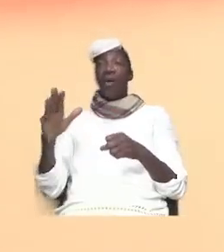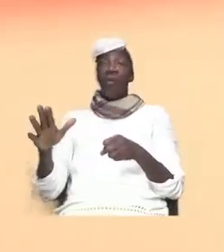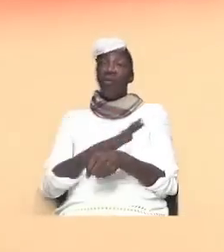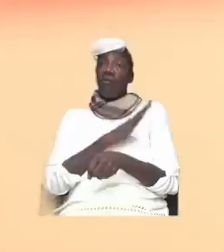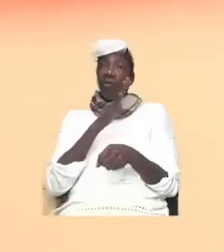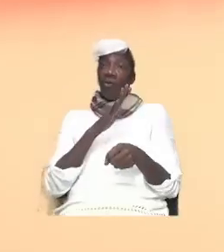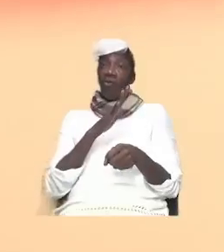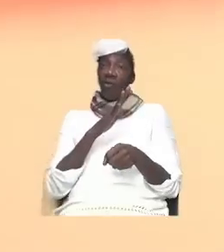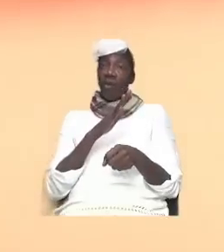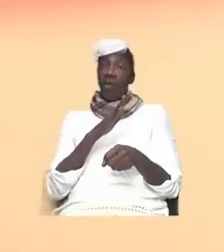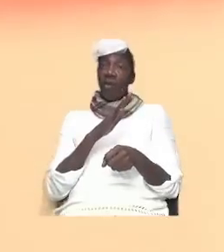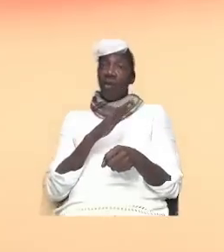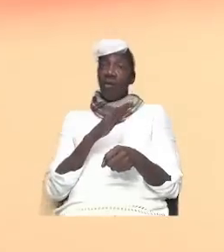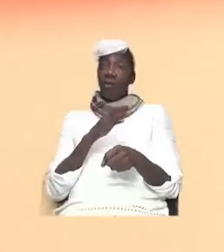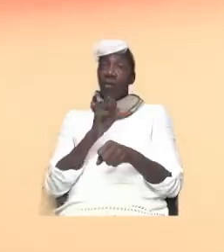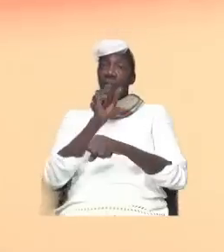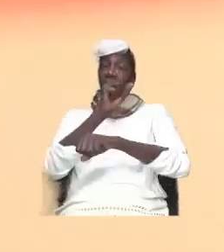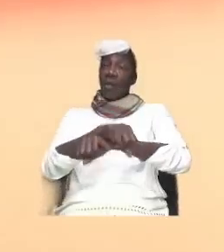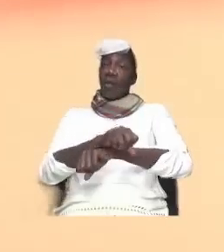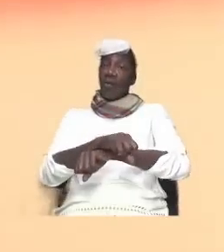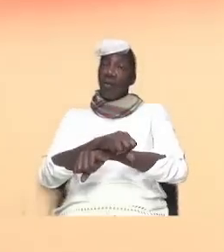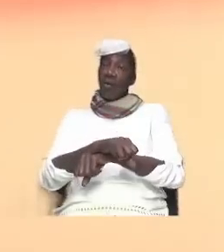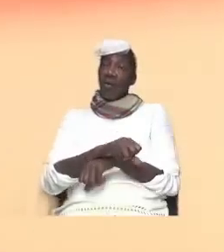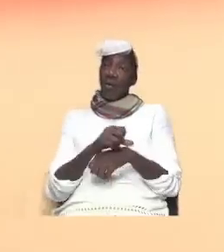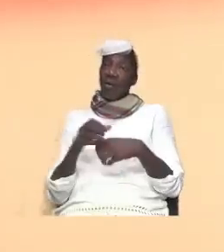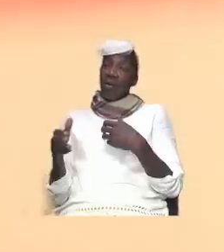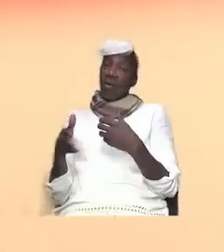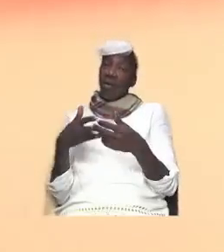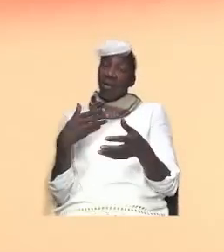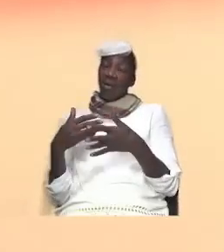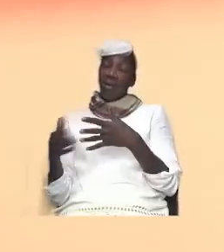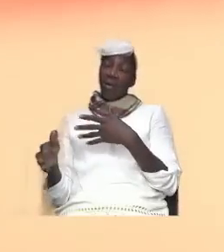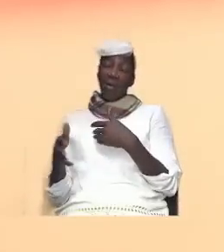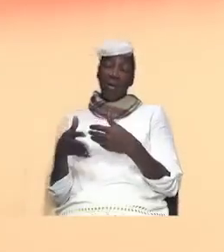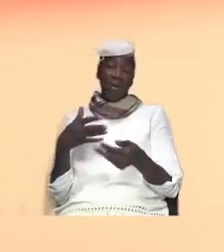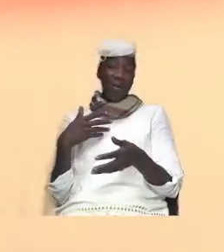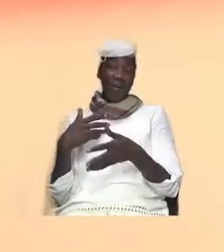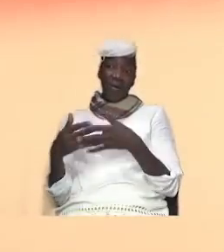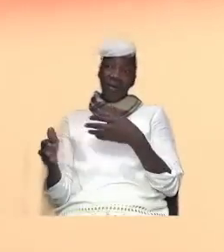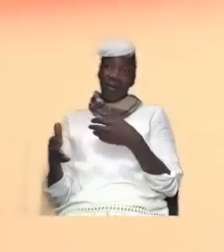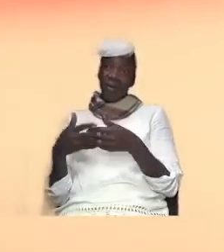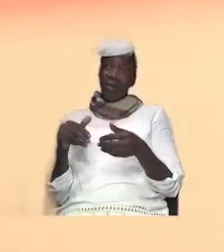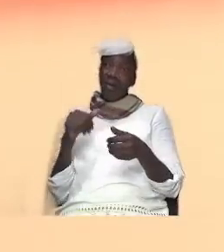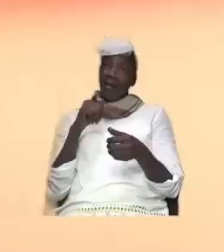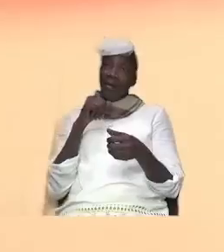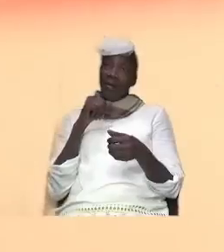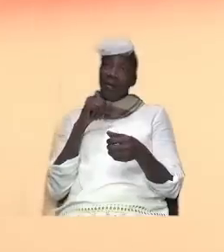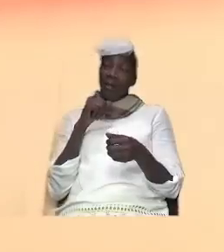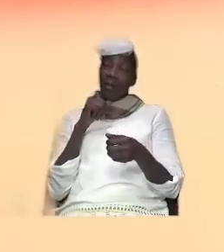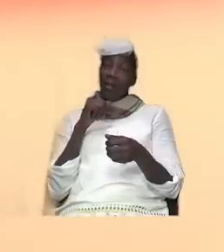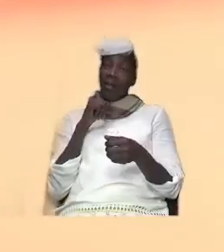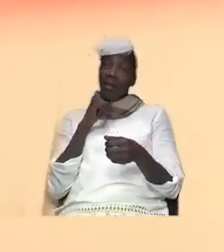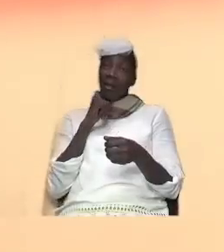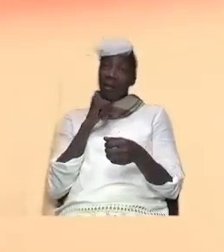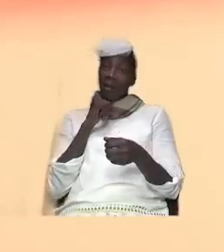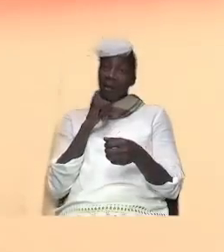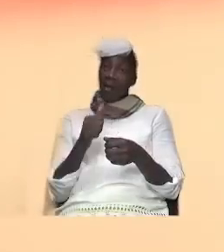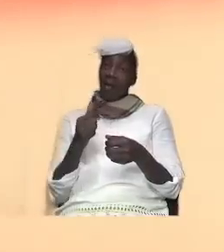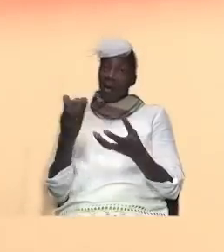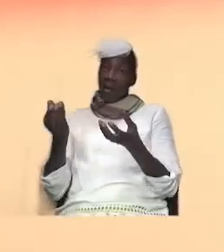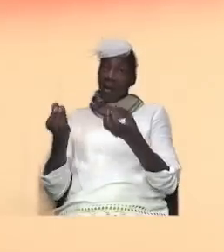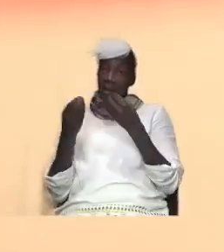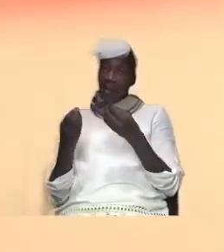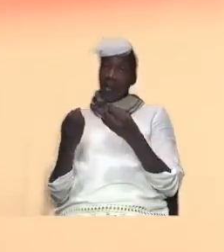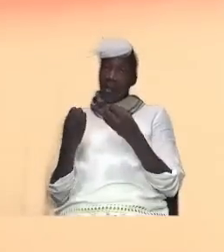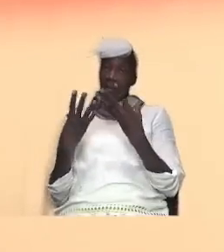an unfulfilling job, even though you're underpaid, and Paul is not unaware of all the